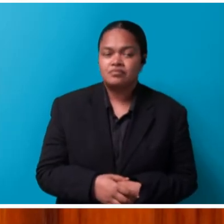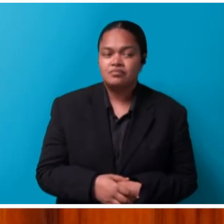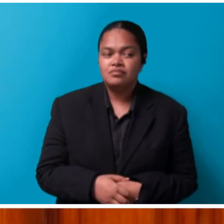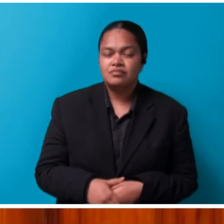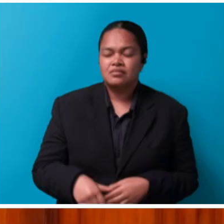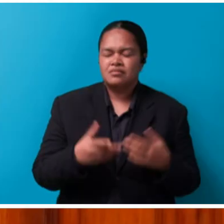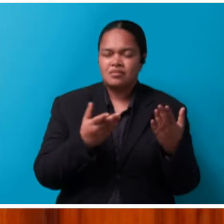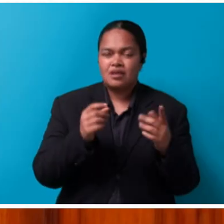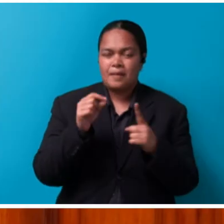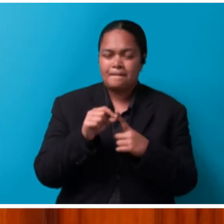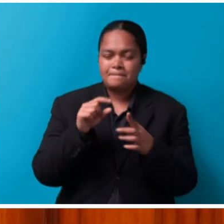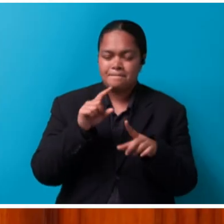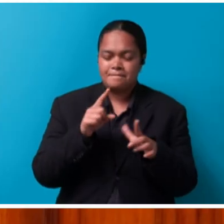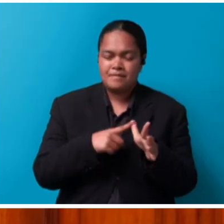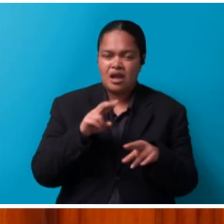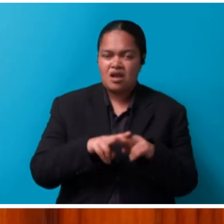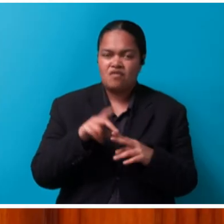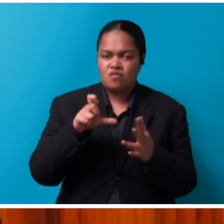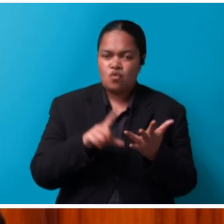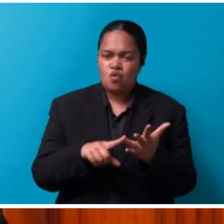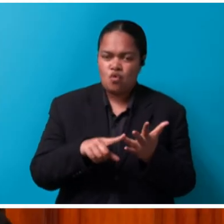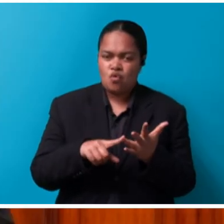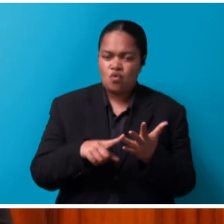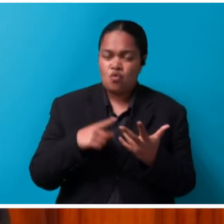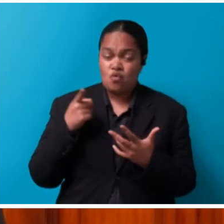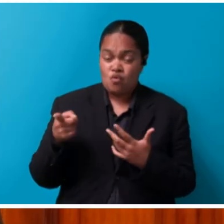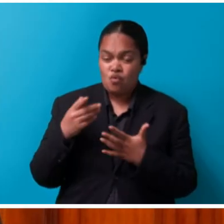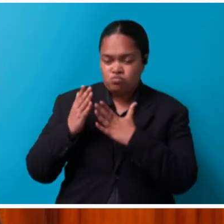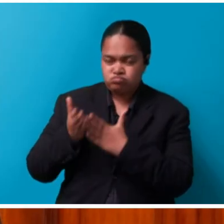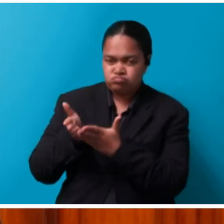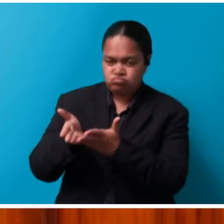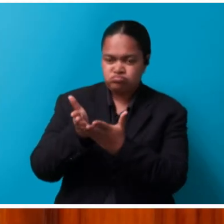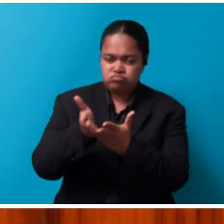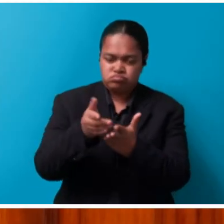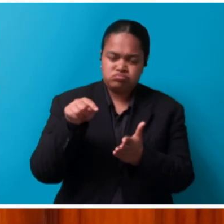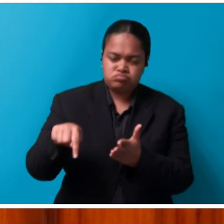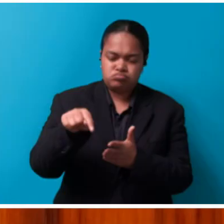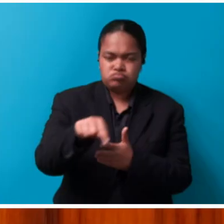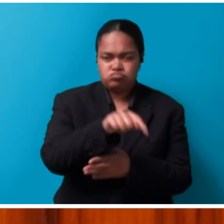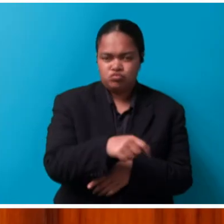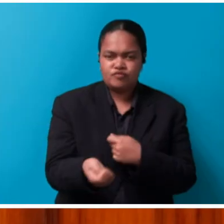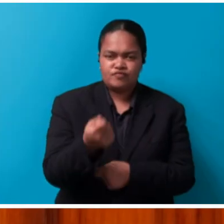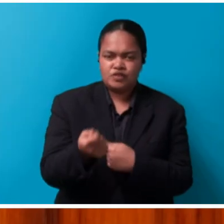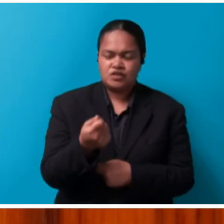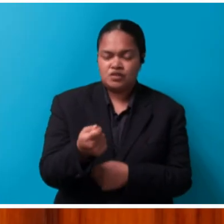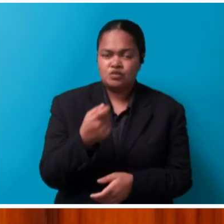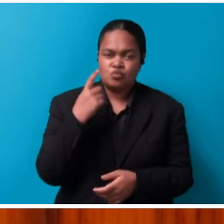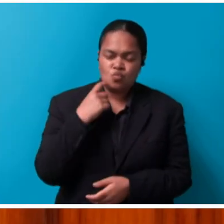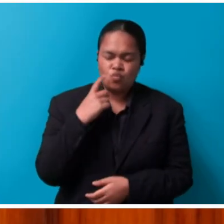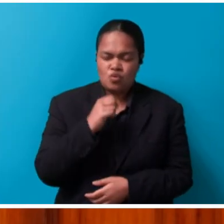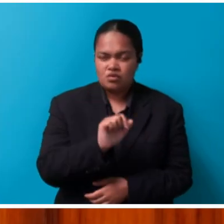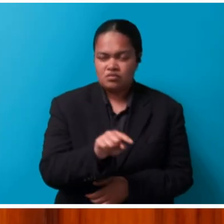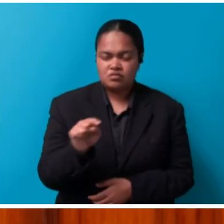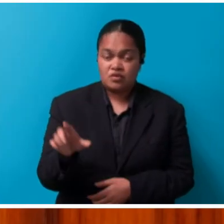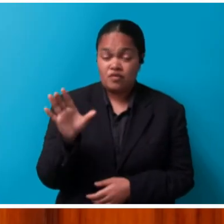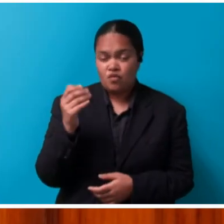PAFCO fleet fishing in their waters. And we've also had a follow-up meeting with the head of fisheries from